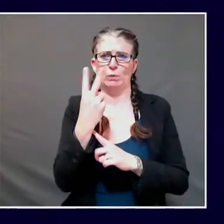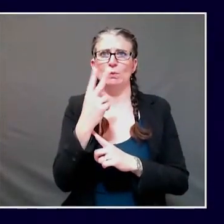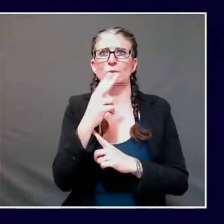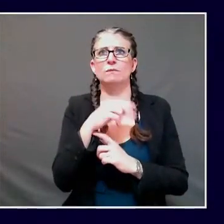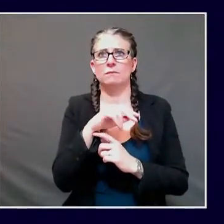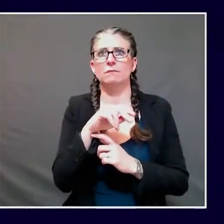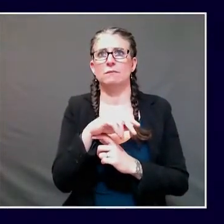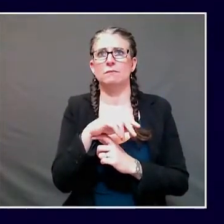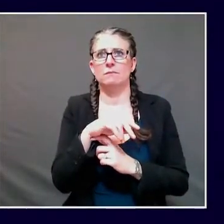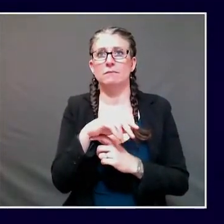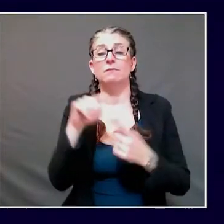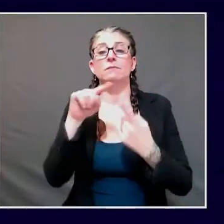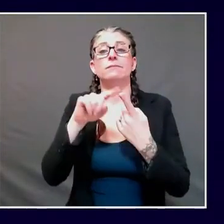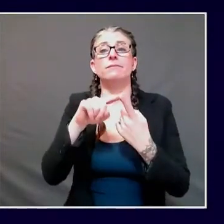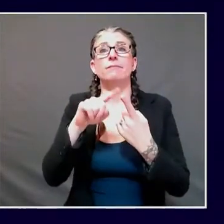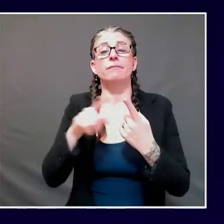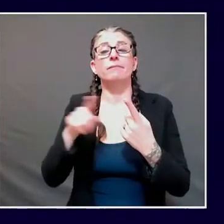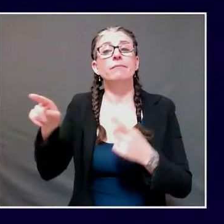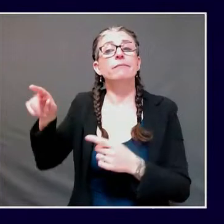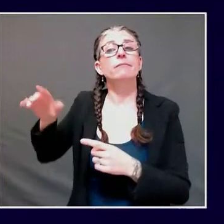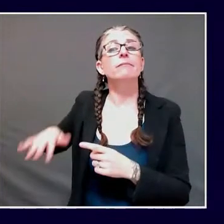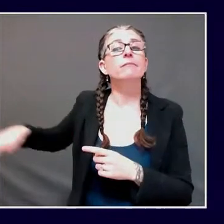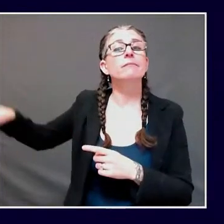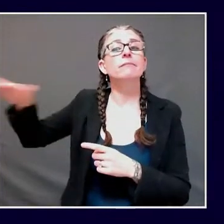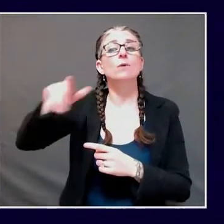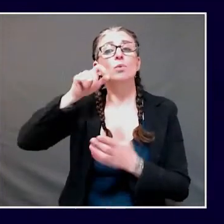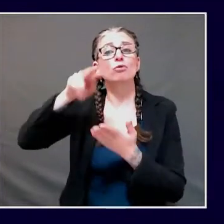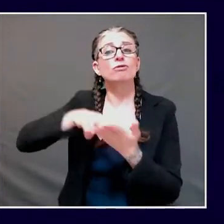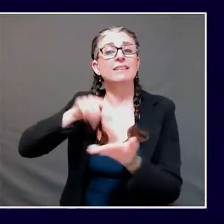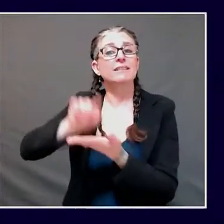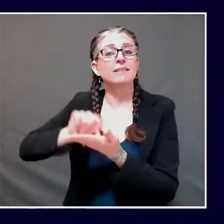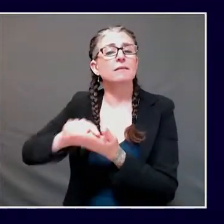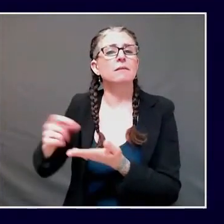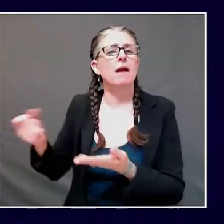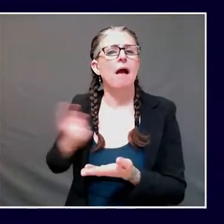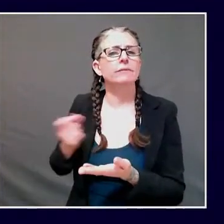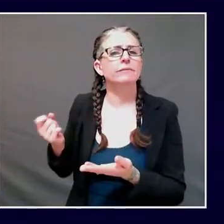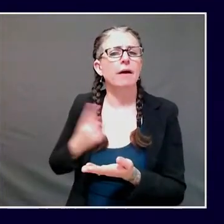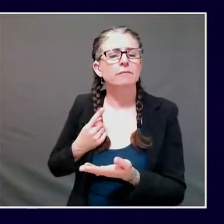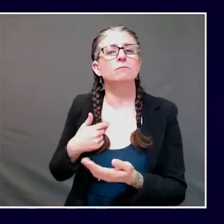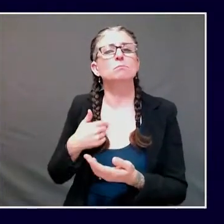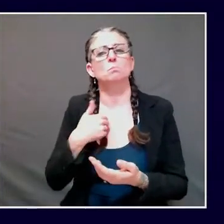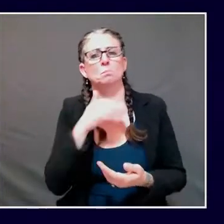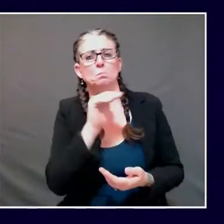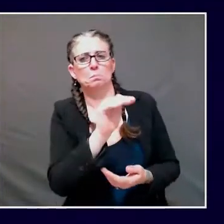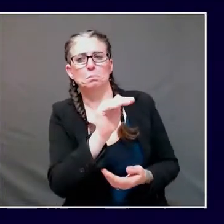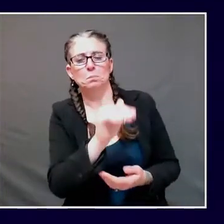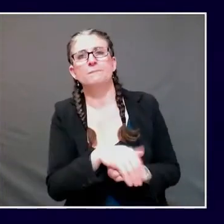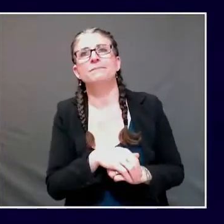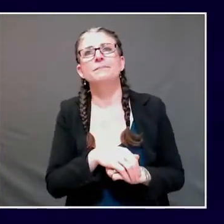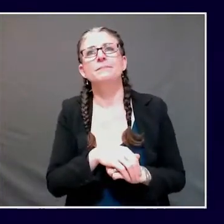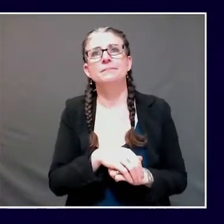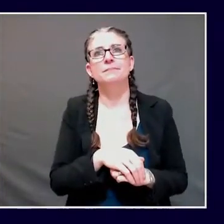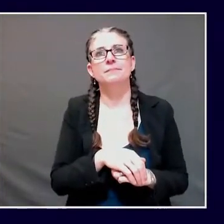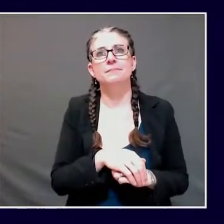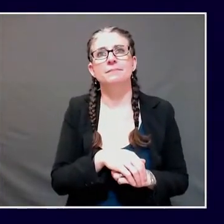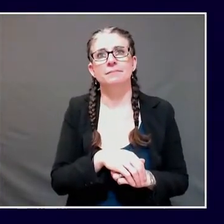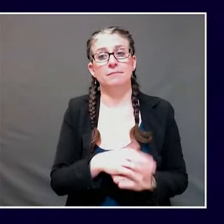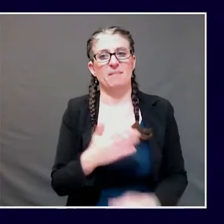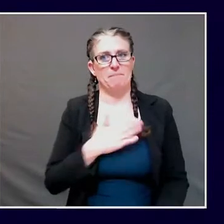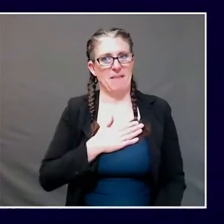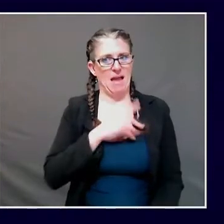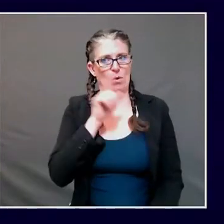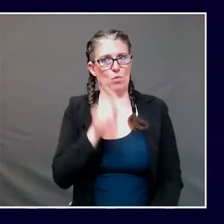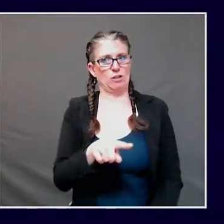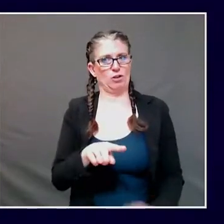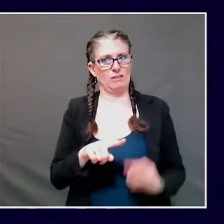My question is, if you could sort of speak to what's happening in the Canadian Maritimes. Their